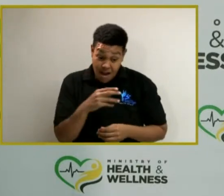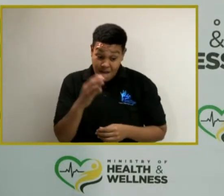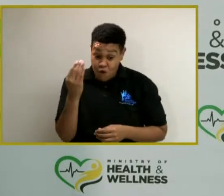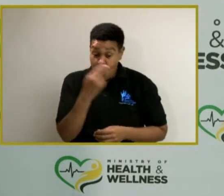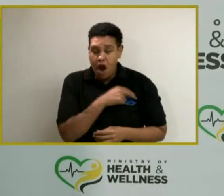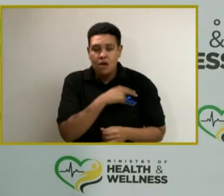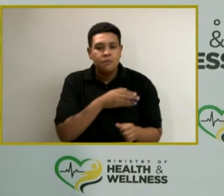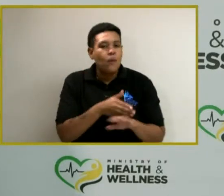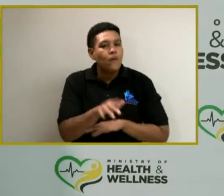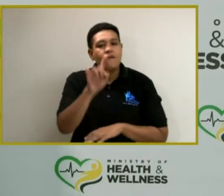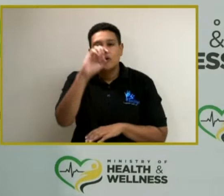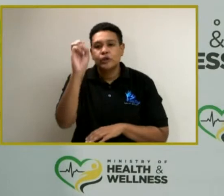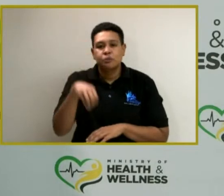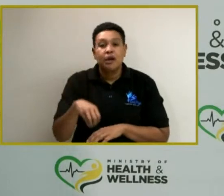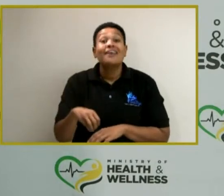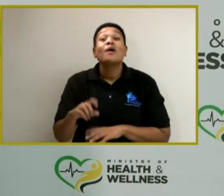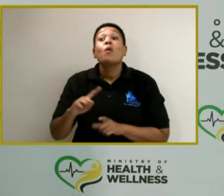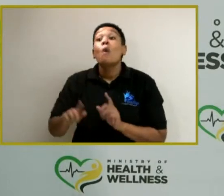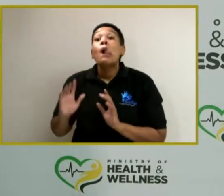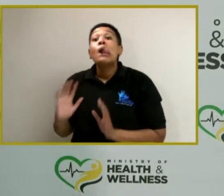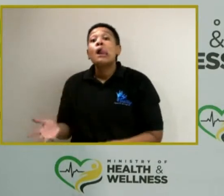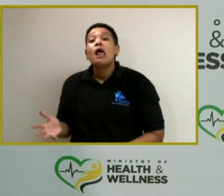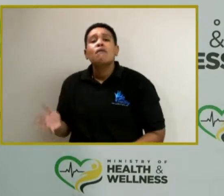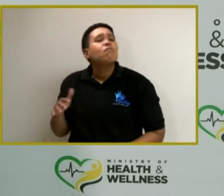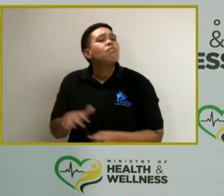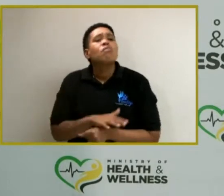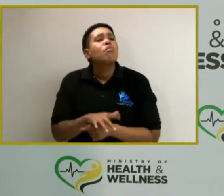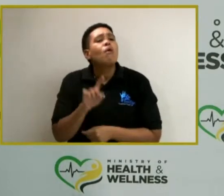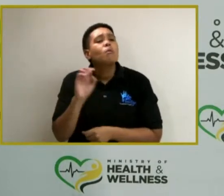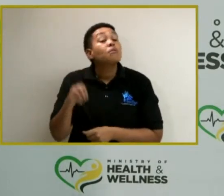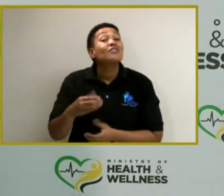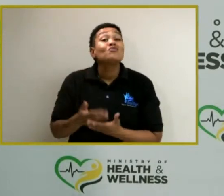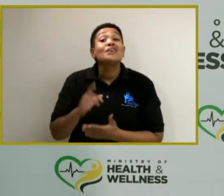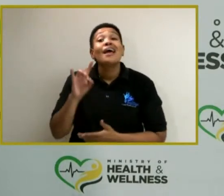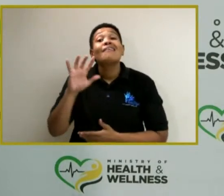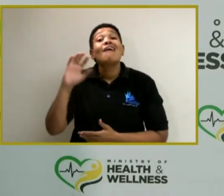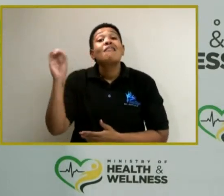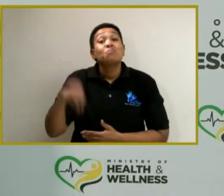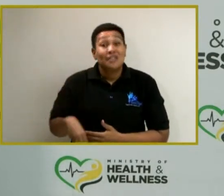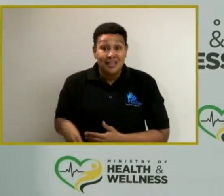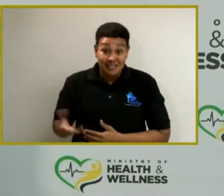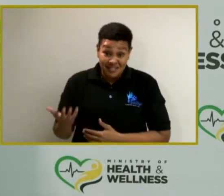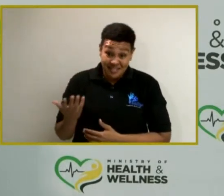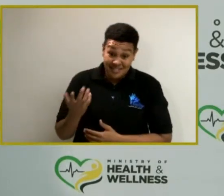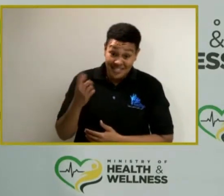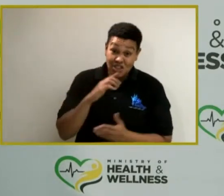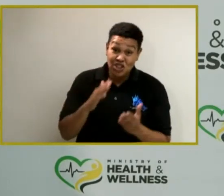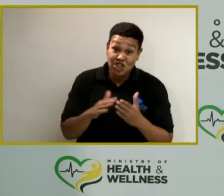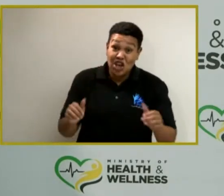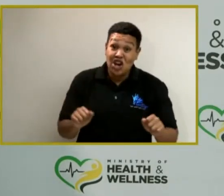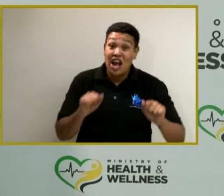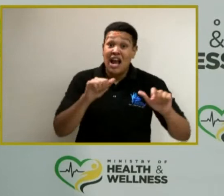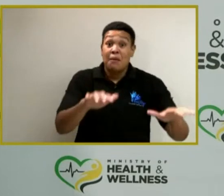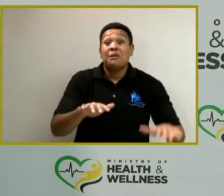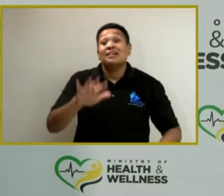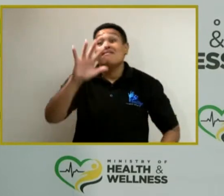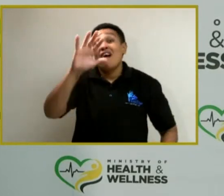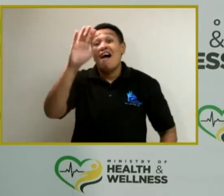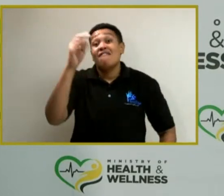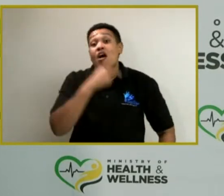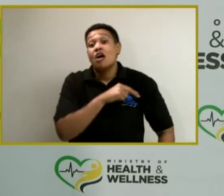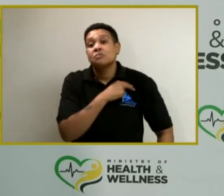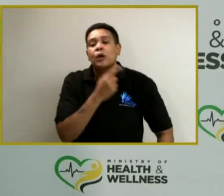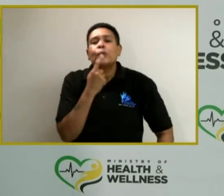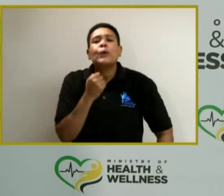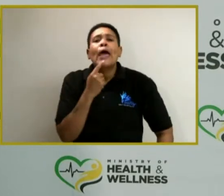it relates to general capacity, 5 hospitals are in the red alert zone, which means these facilities have excess of 84%